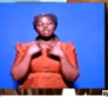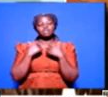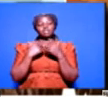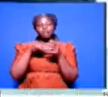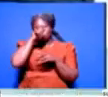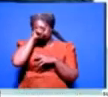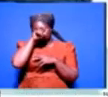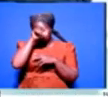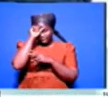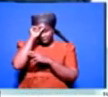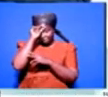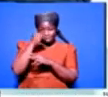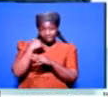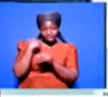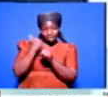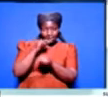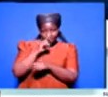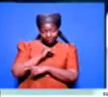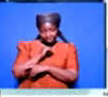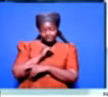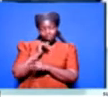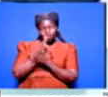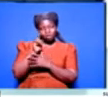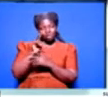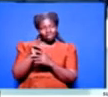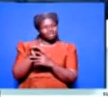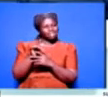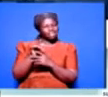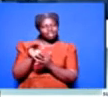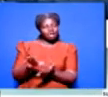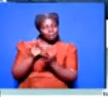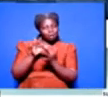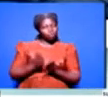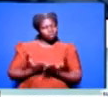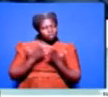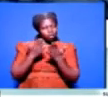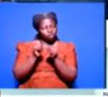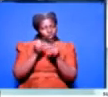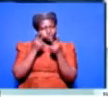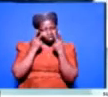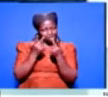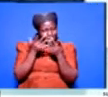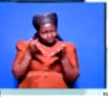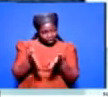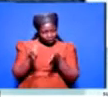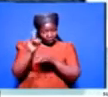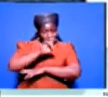it's a very rare sacrifice, particularly that we don't see from the current crop of politicians.